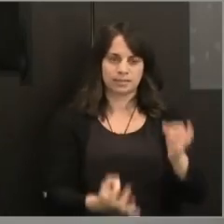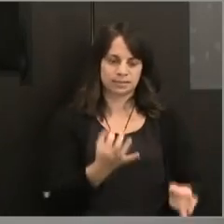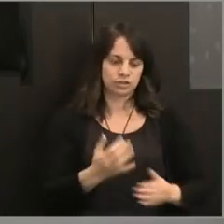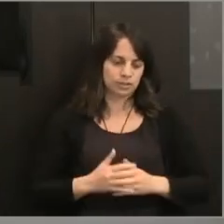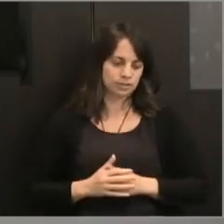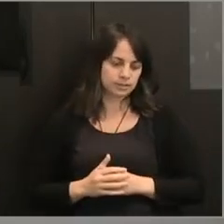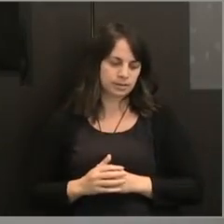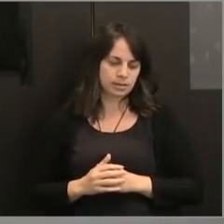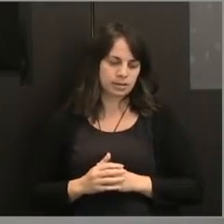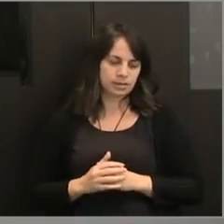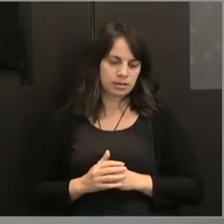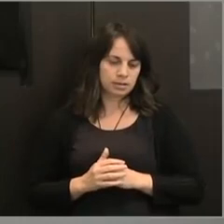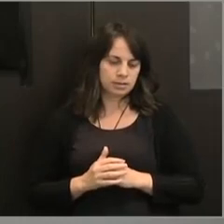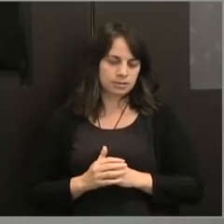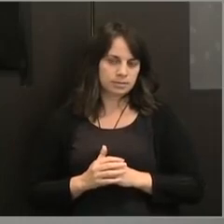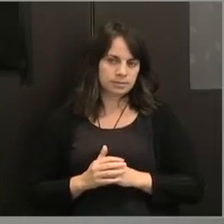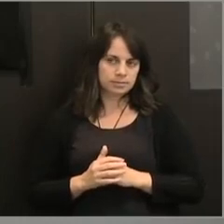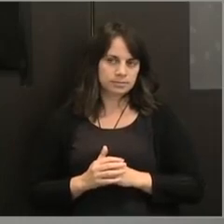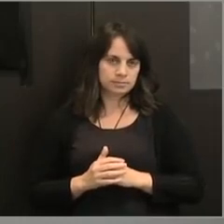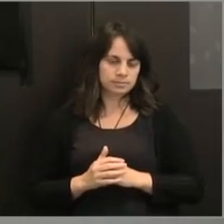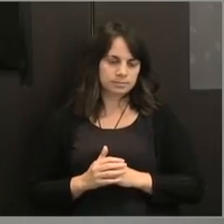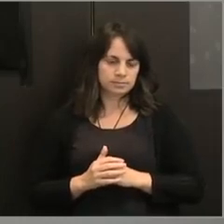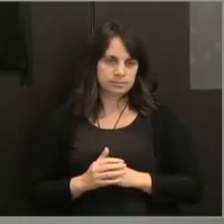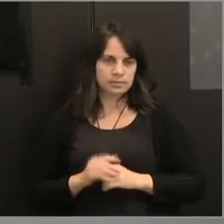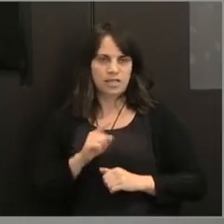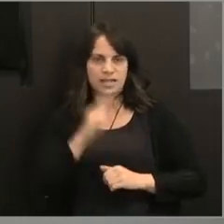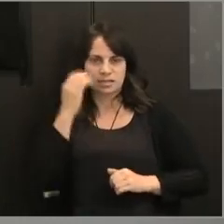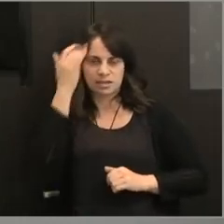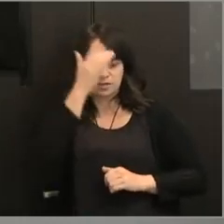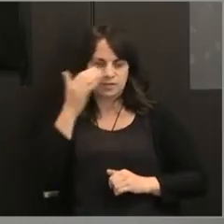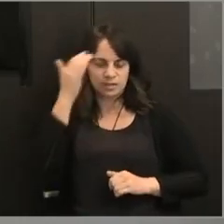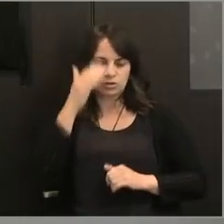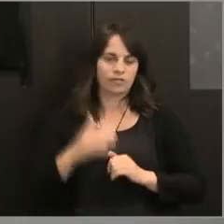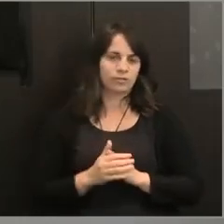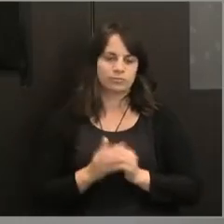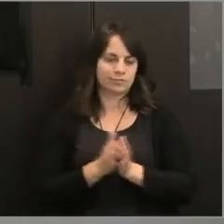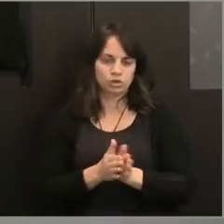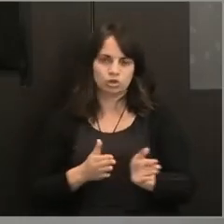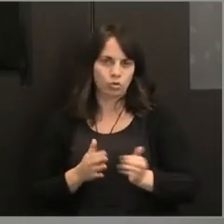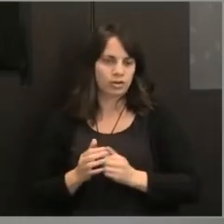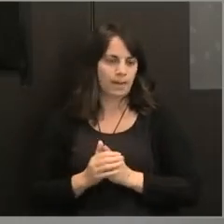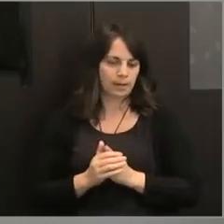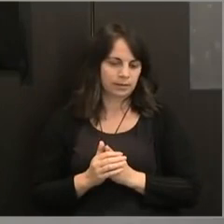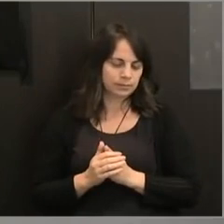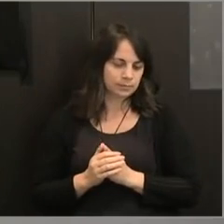decisions. And that's the, if you like, philosophical shortcoming in the whole idea of